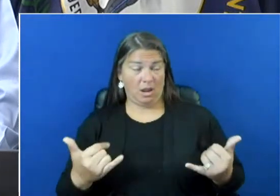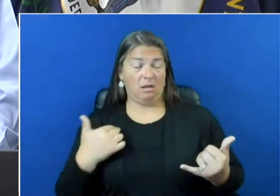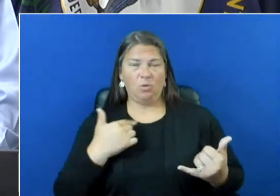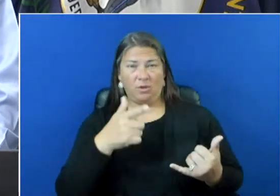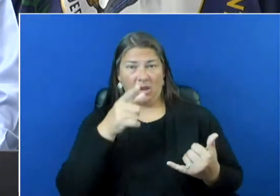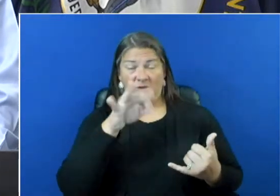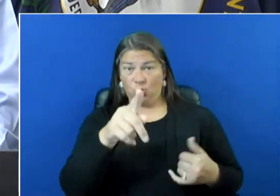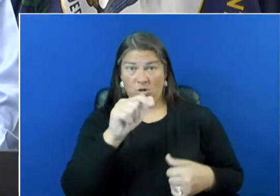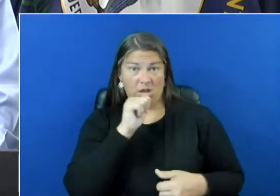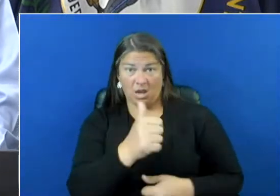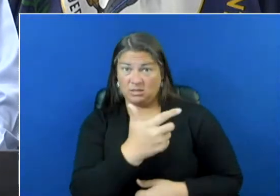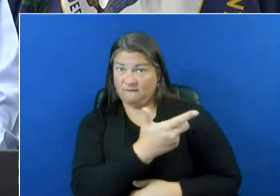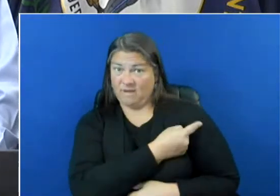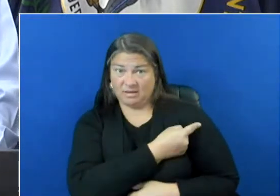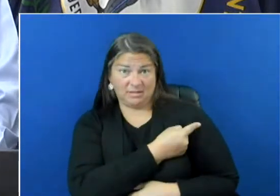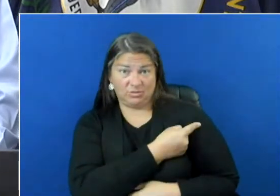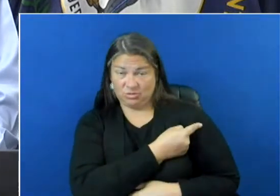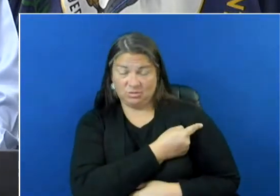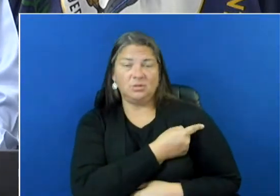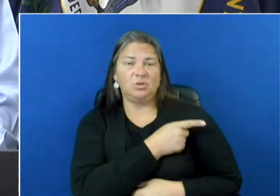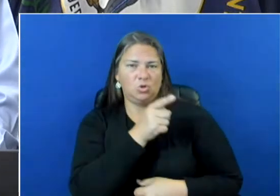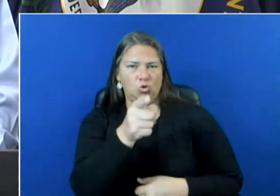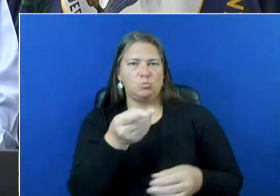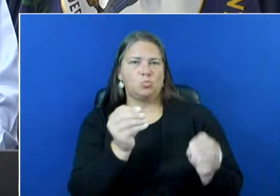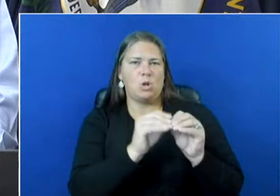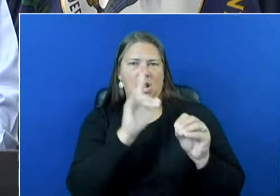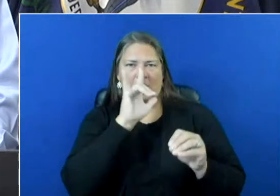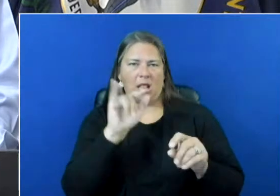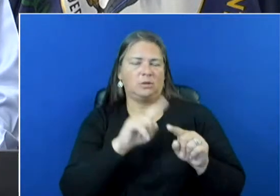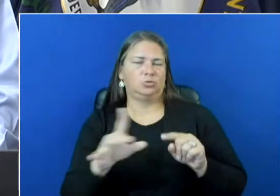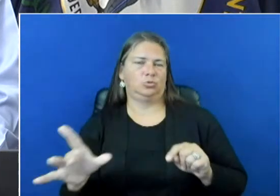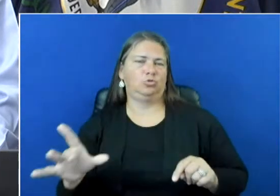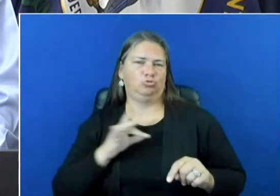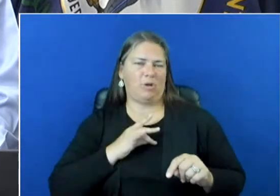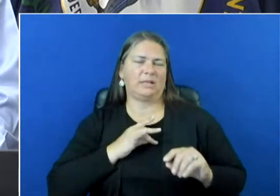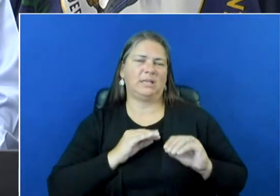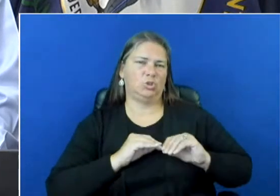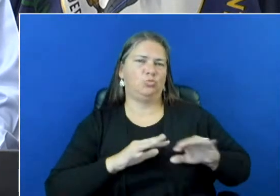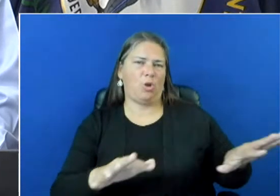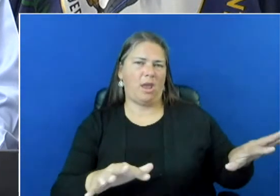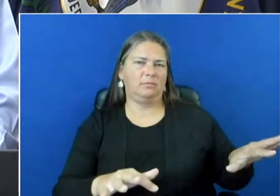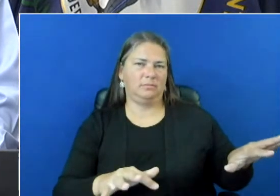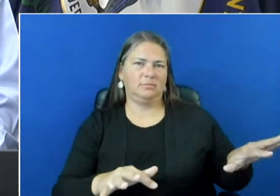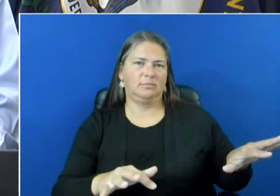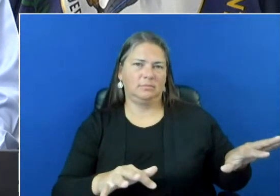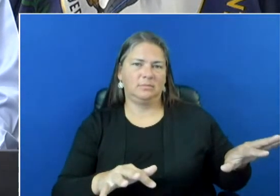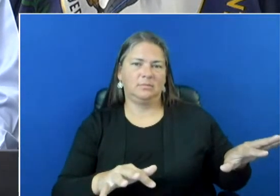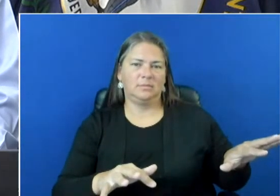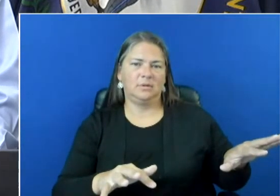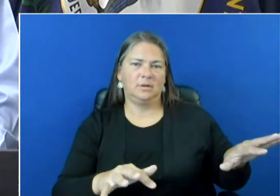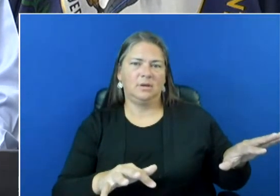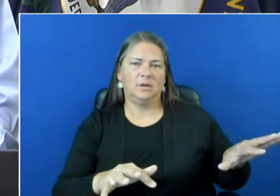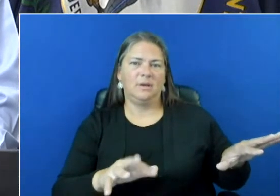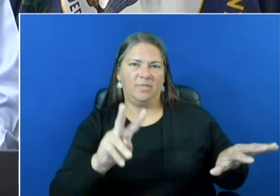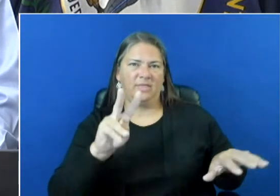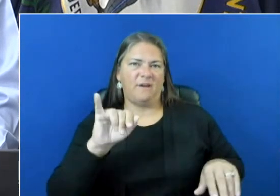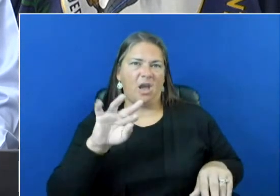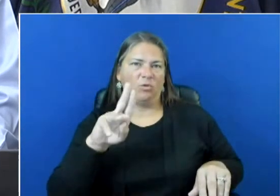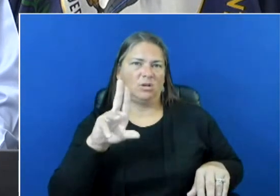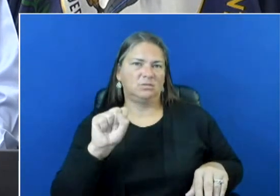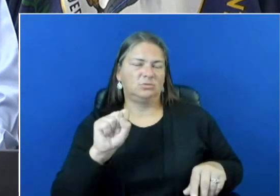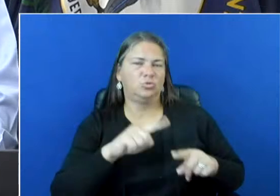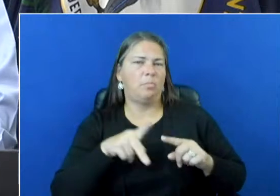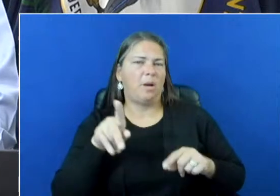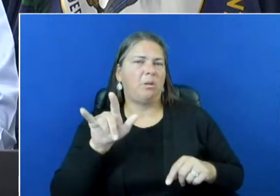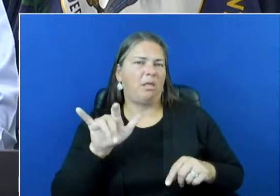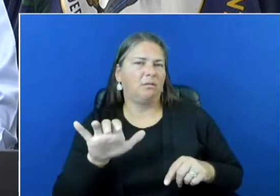unvaccinated, you are more likely to contract and spread this virus to the public, to those